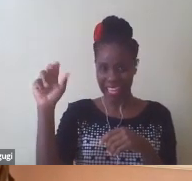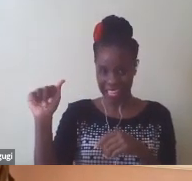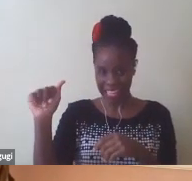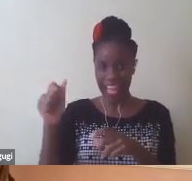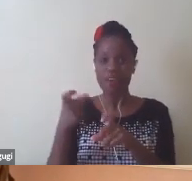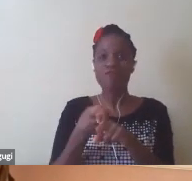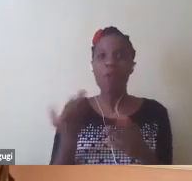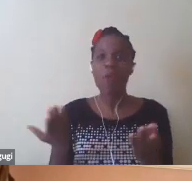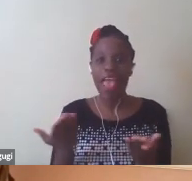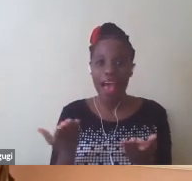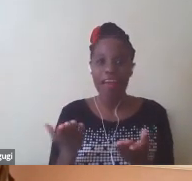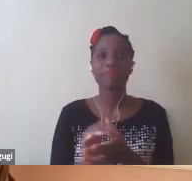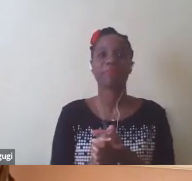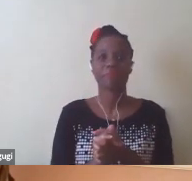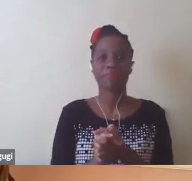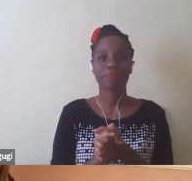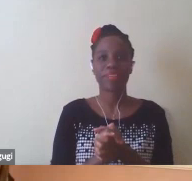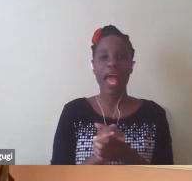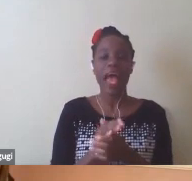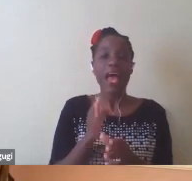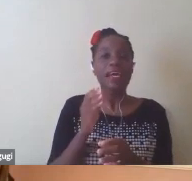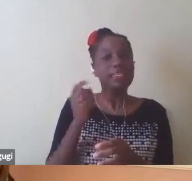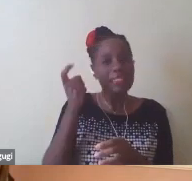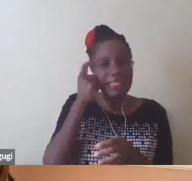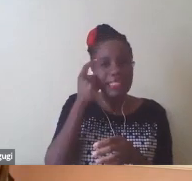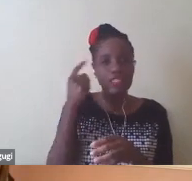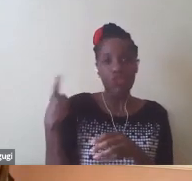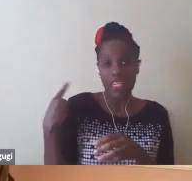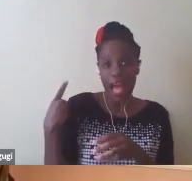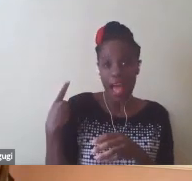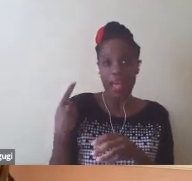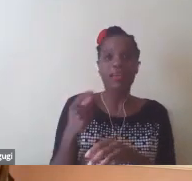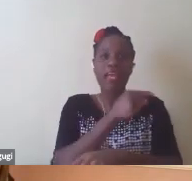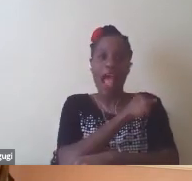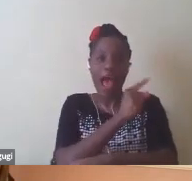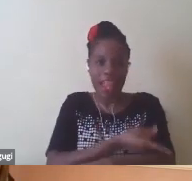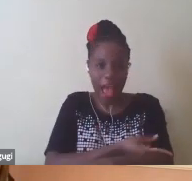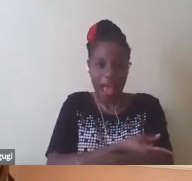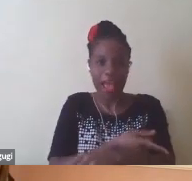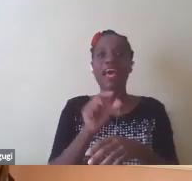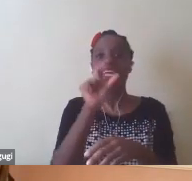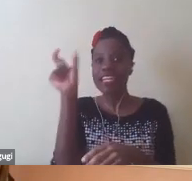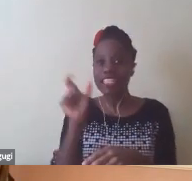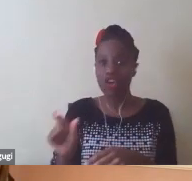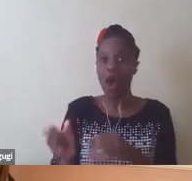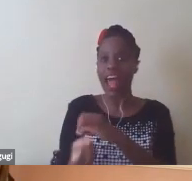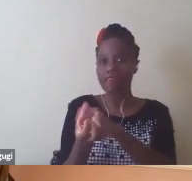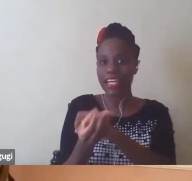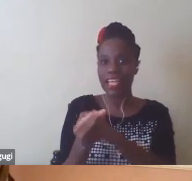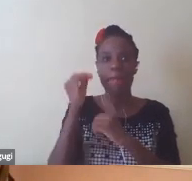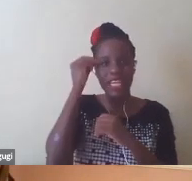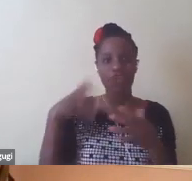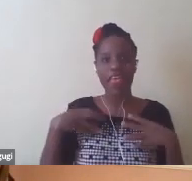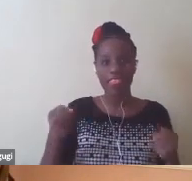Dr. Florence Baingana is a psychiatrist and a public health specialist, and she is the regional advisor, mental health and